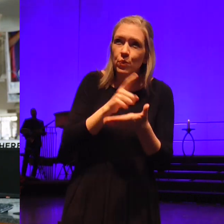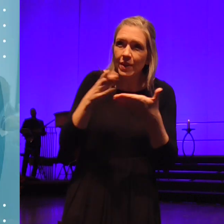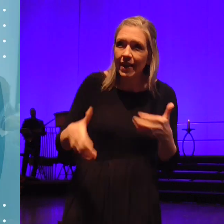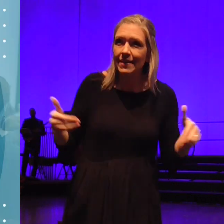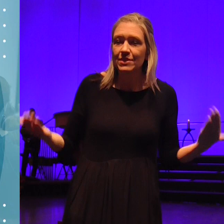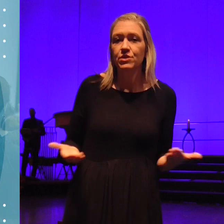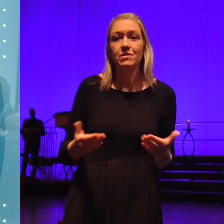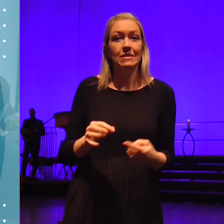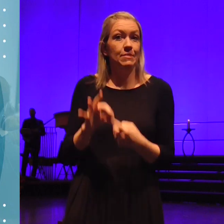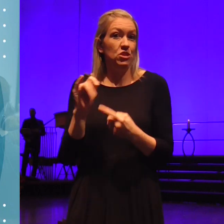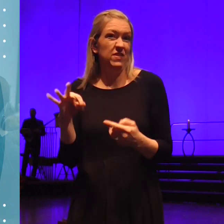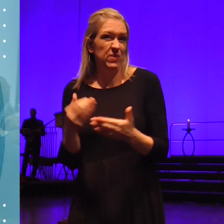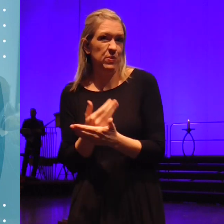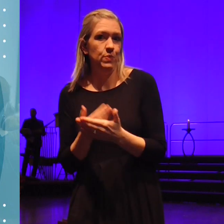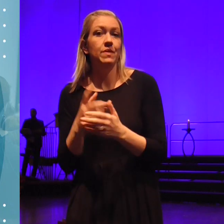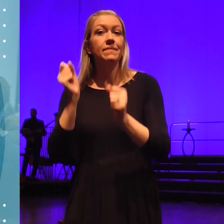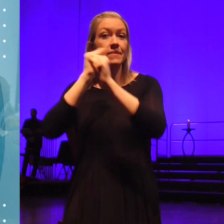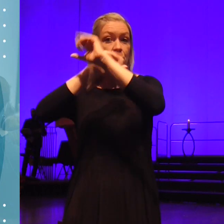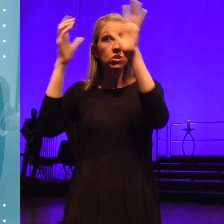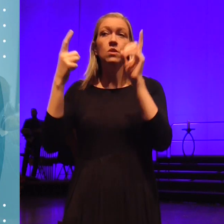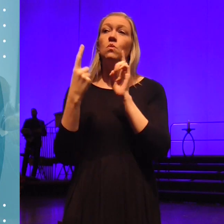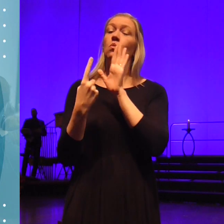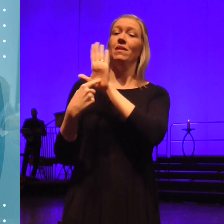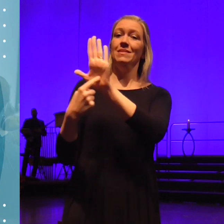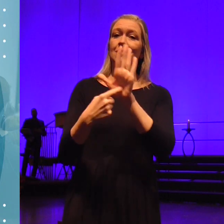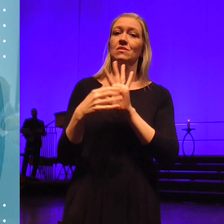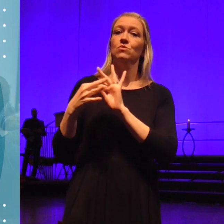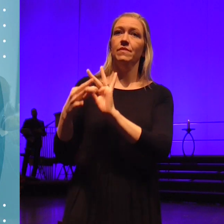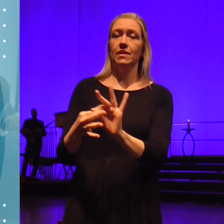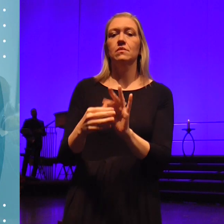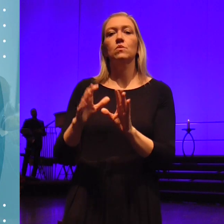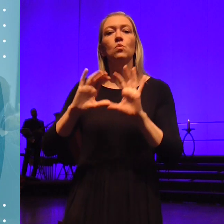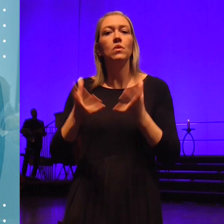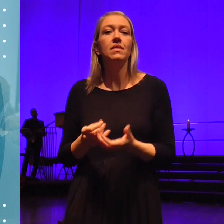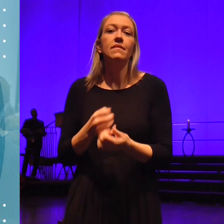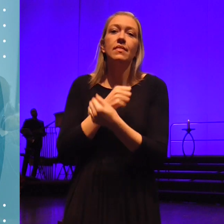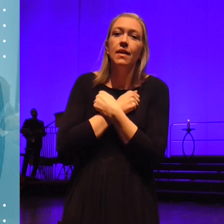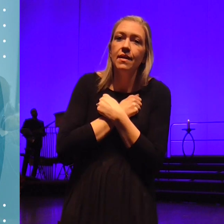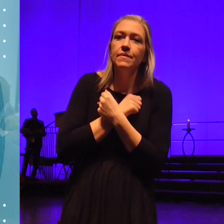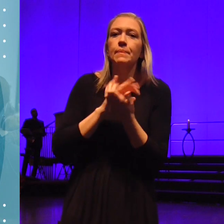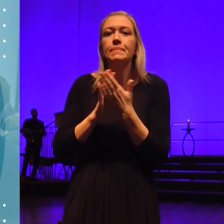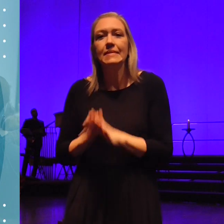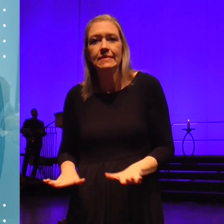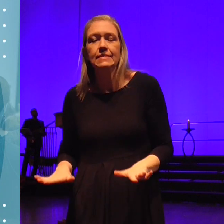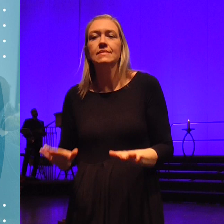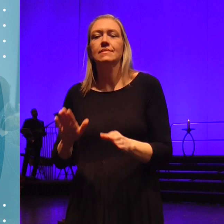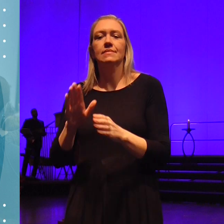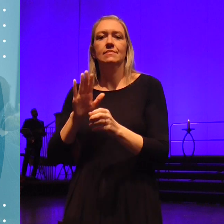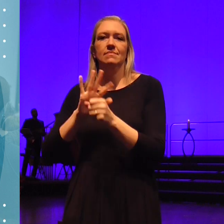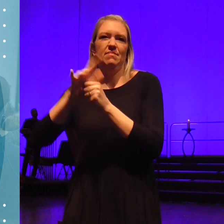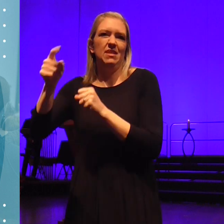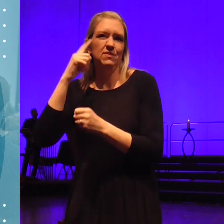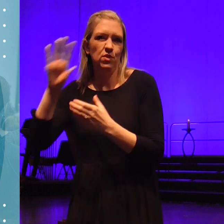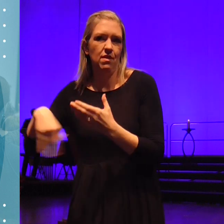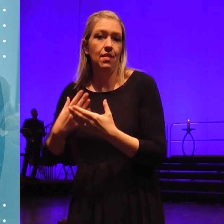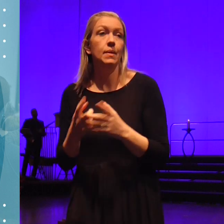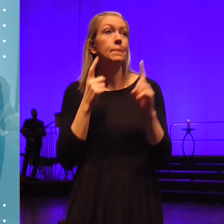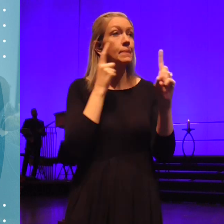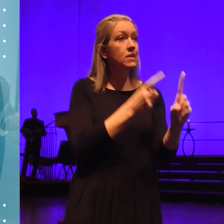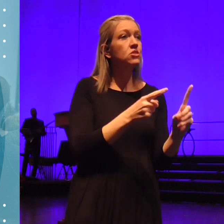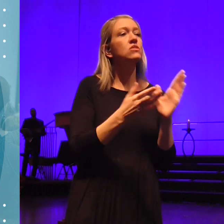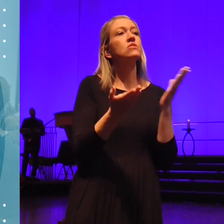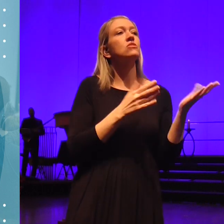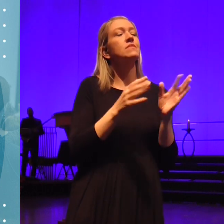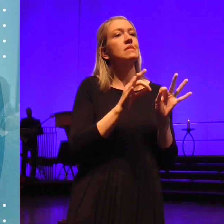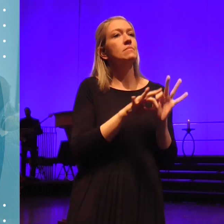new. Our vision, Oneness Revealed, a world of love, peace, and abundance for all. Our mission, to serve as a spiritual beacon for